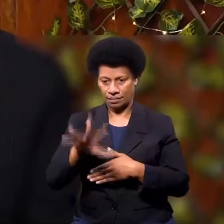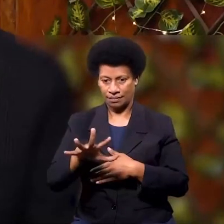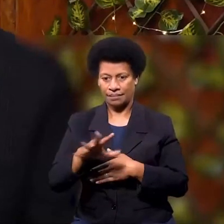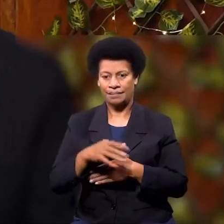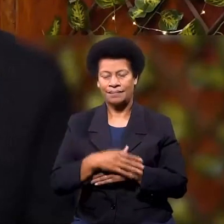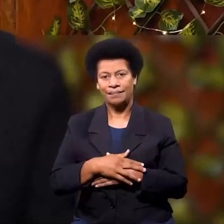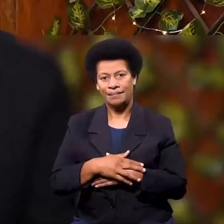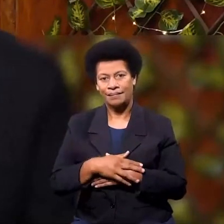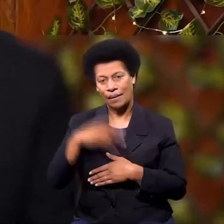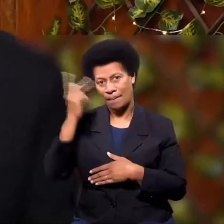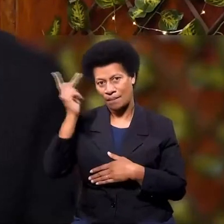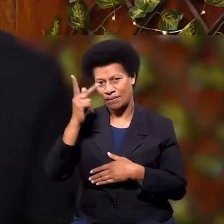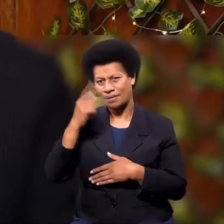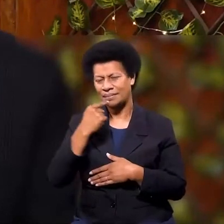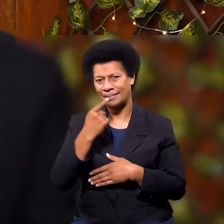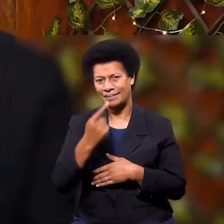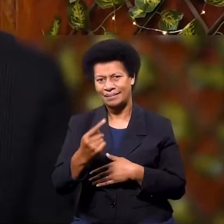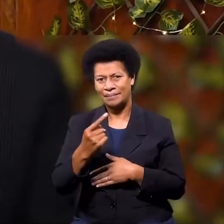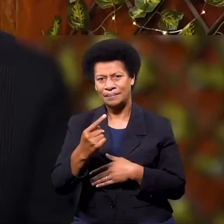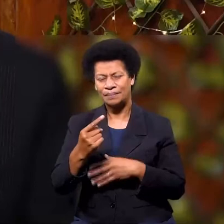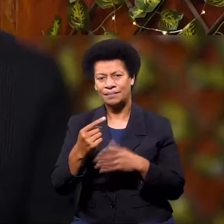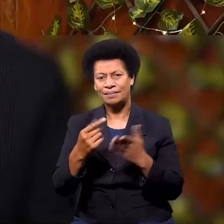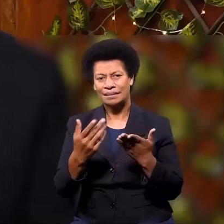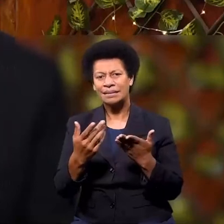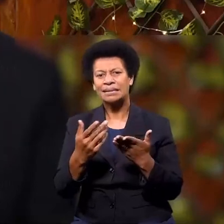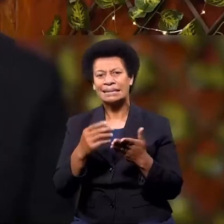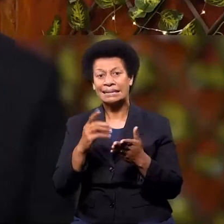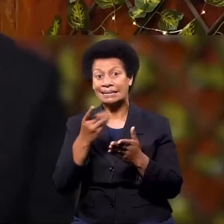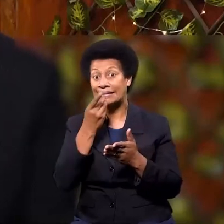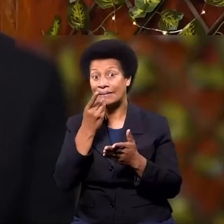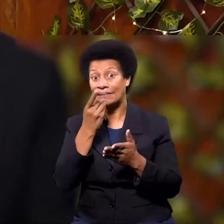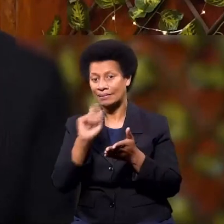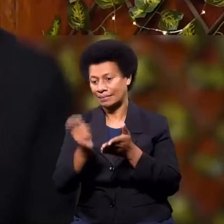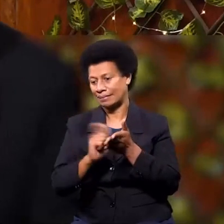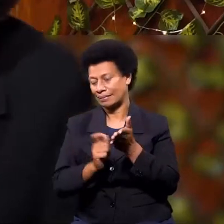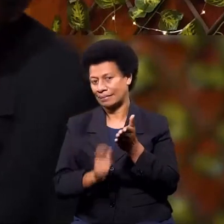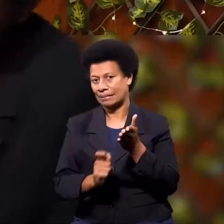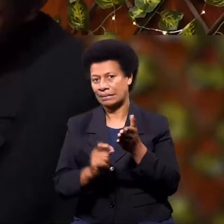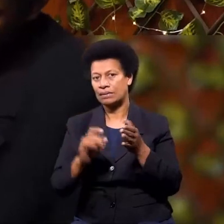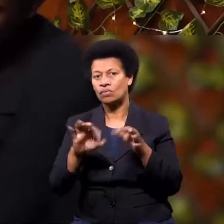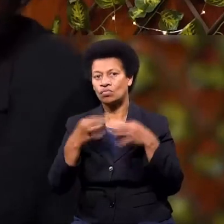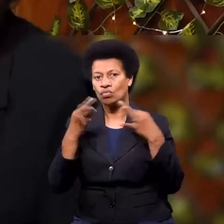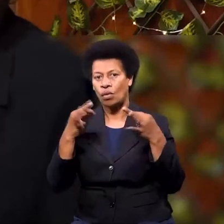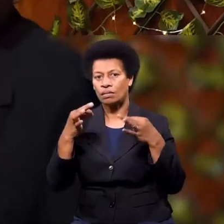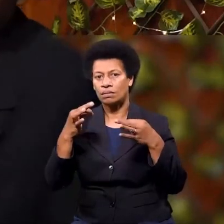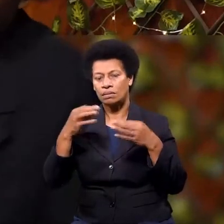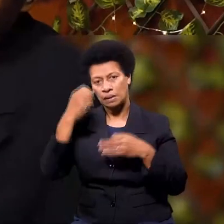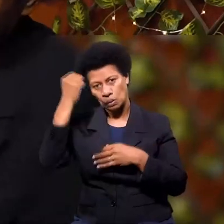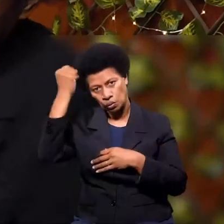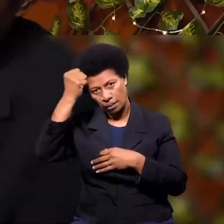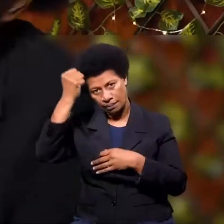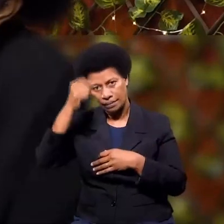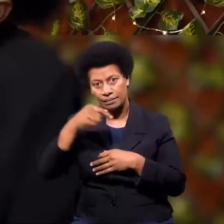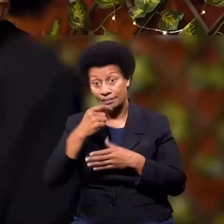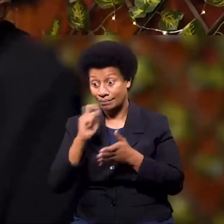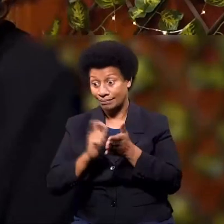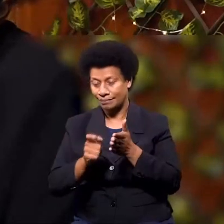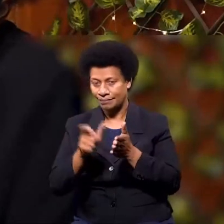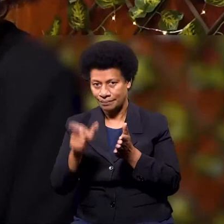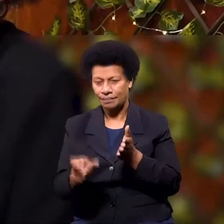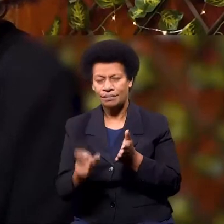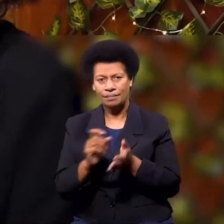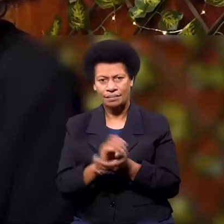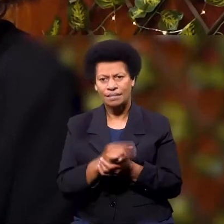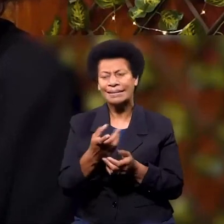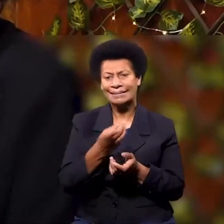is Proverbs, as for the viewers at home, we all know it's written by David's son Solomon. Now, Miss Williams, what insight did David's